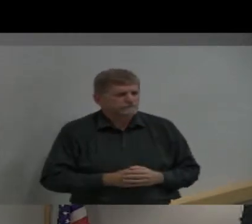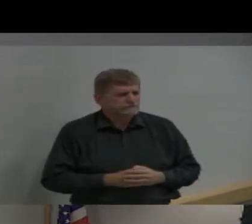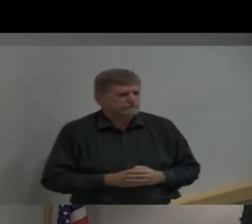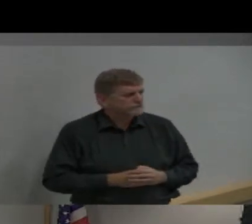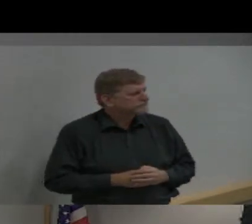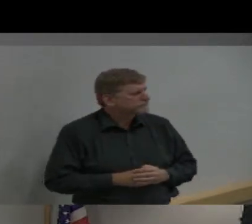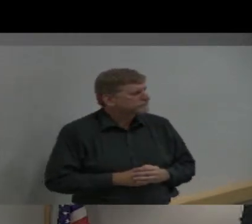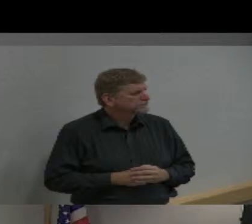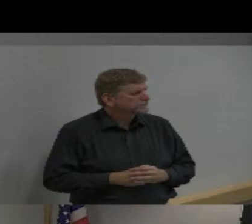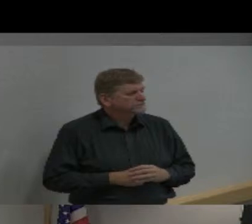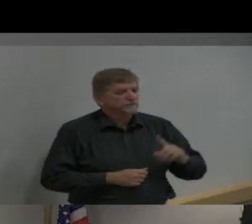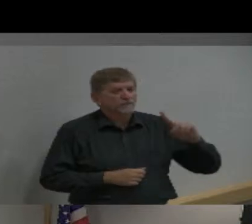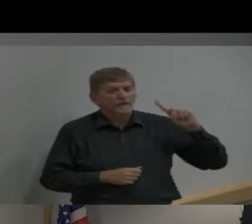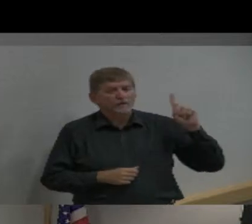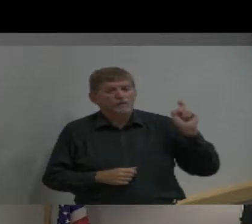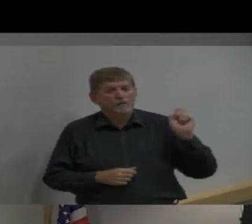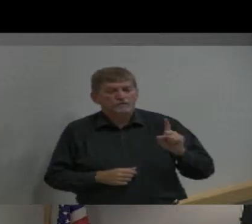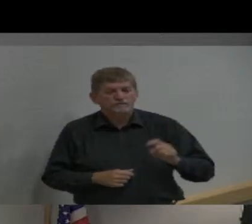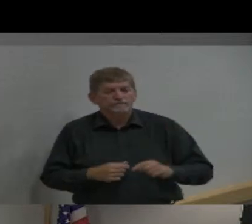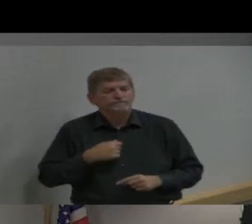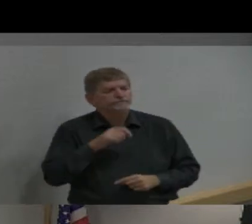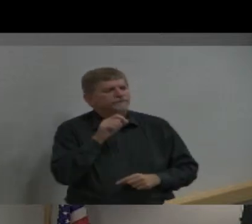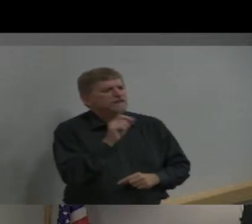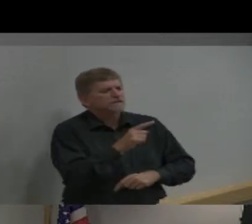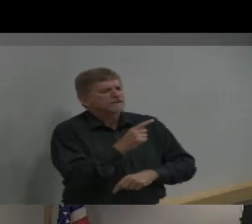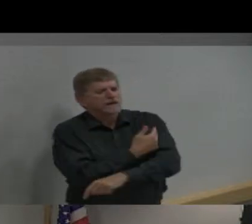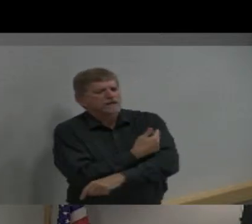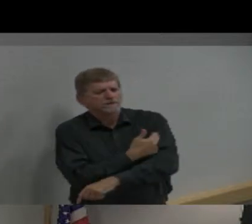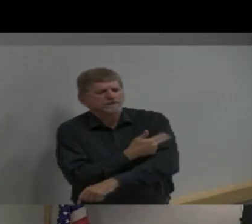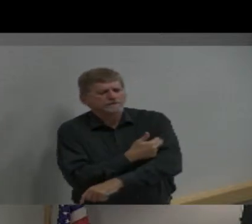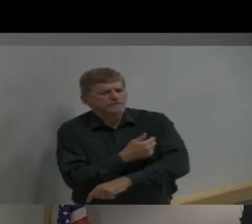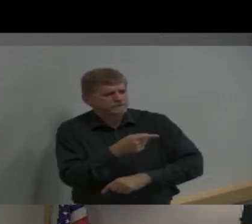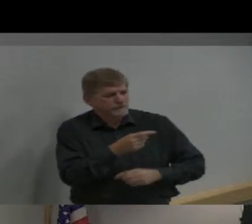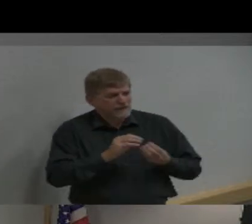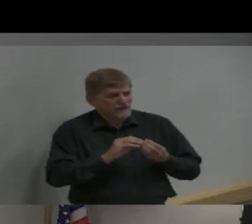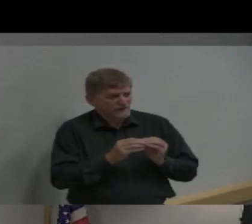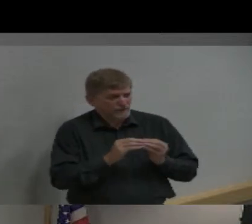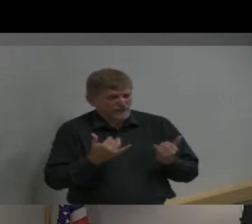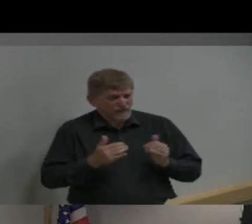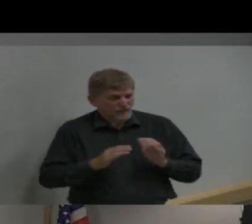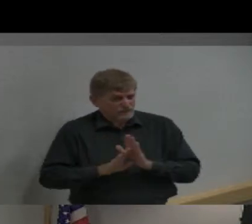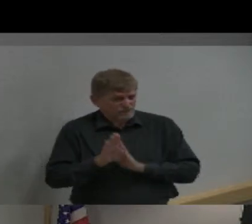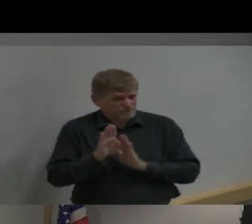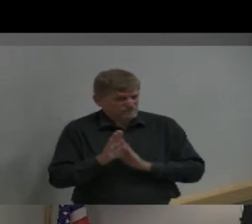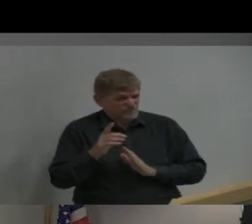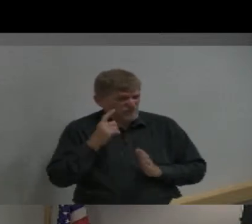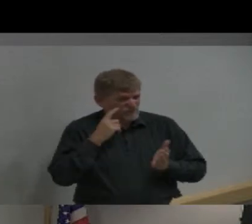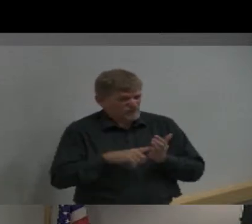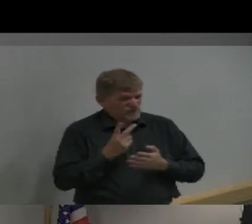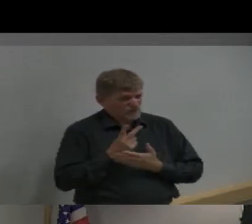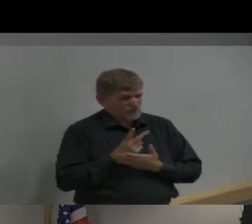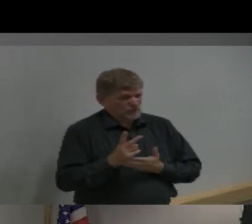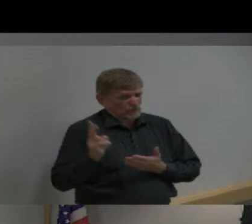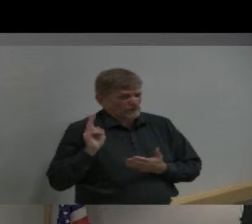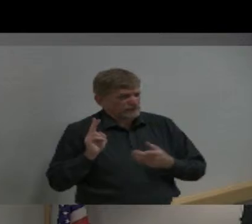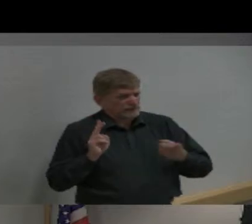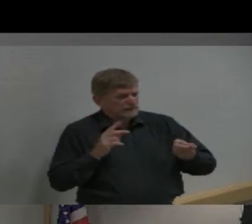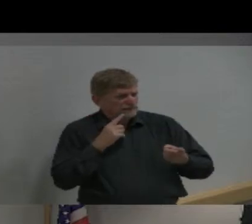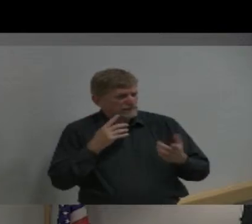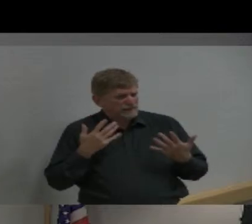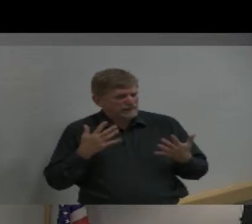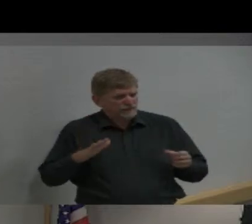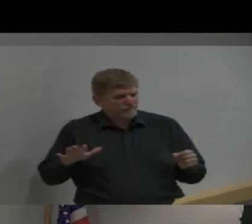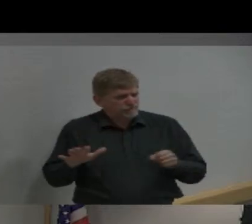For the hospitals, with the numbers going up, 2 weeks ago you were talking about already being full. What's the situation now